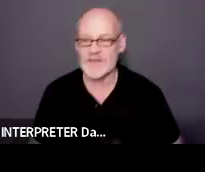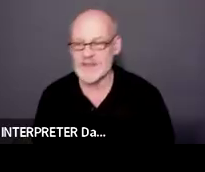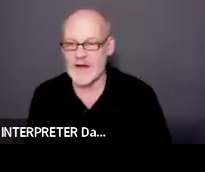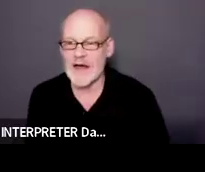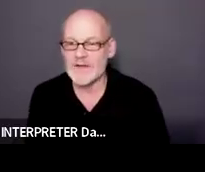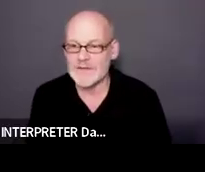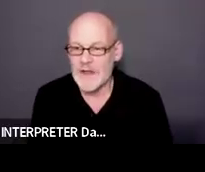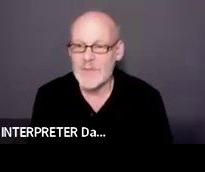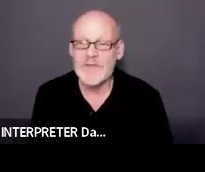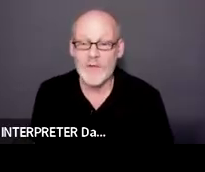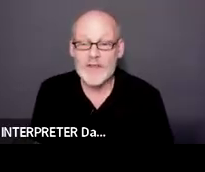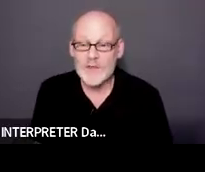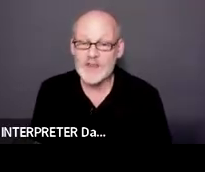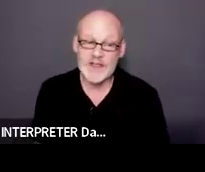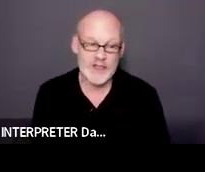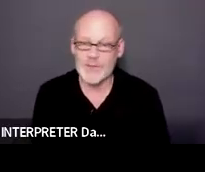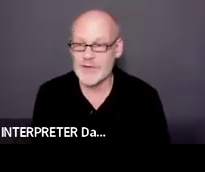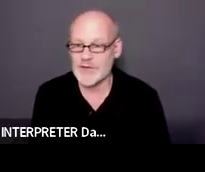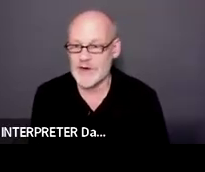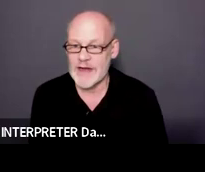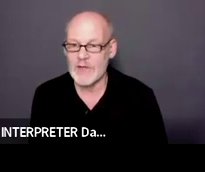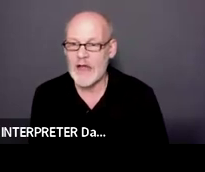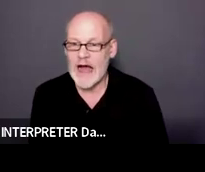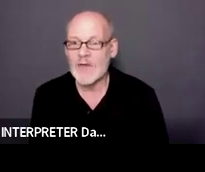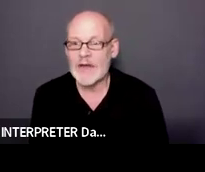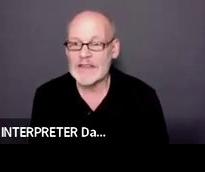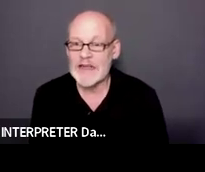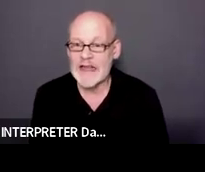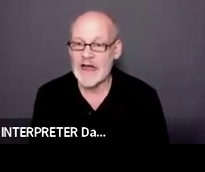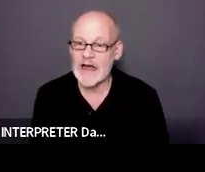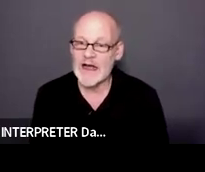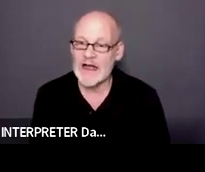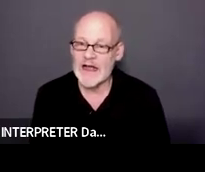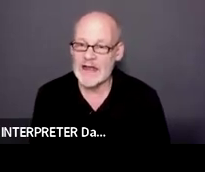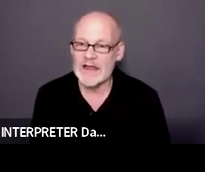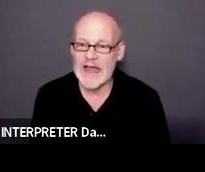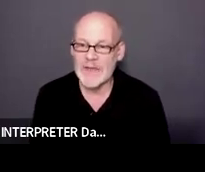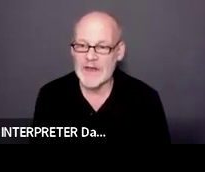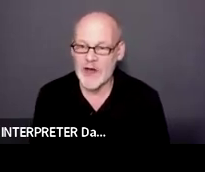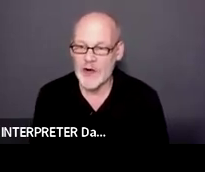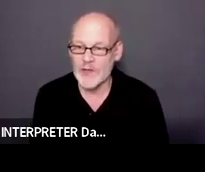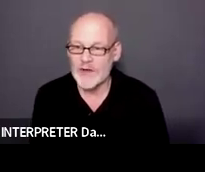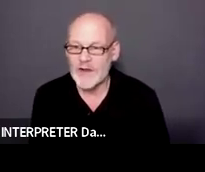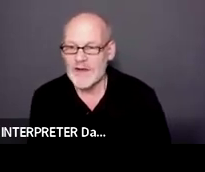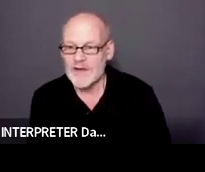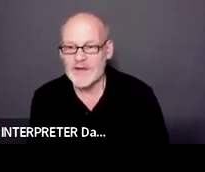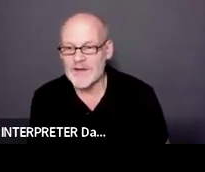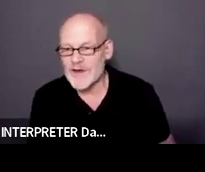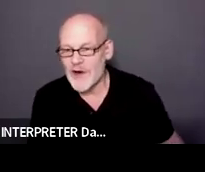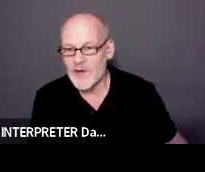This is Karen House. Before we switch the interpreters right now, I would like to let Gabby know,